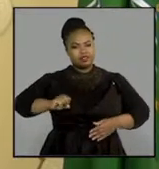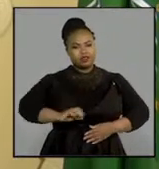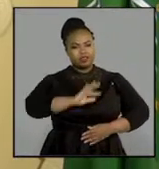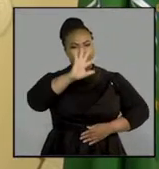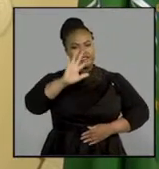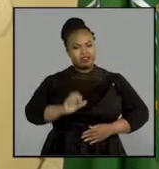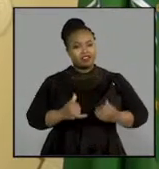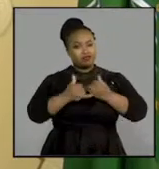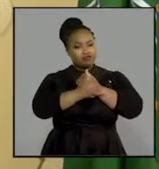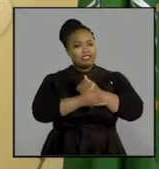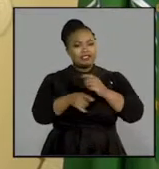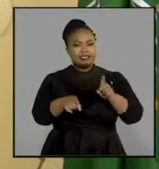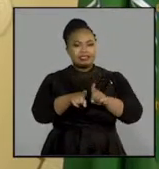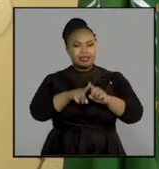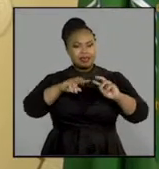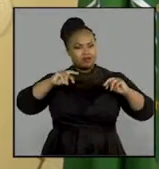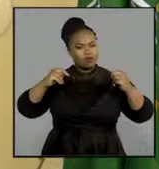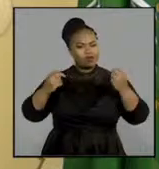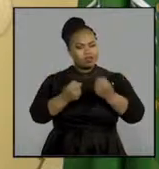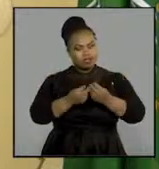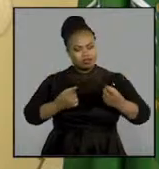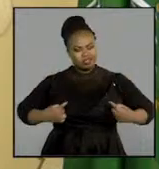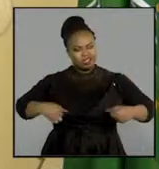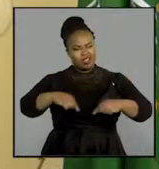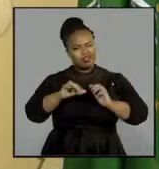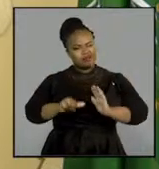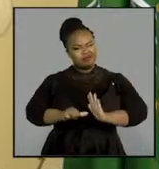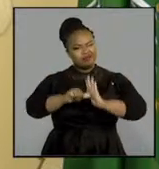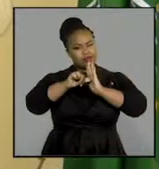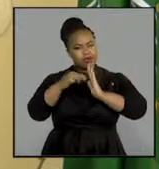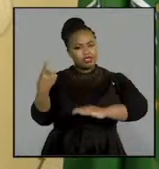country, but also in the life of our nation.